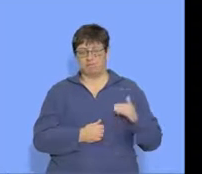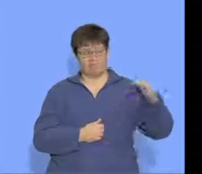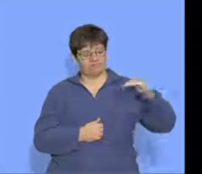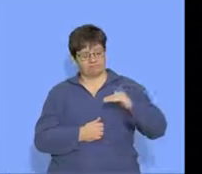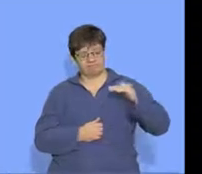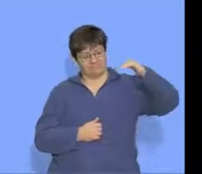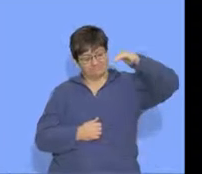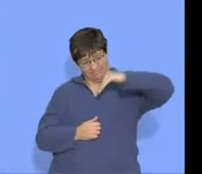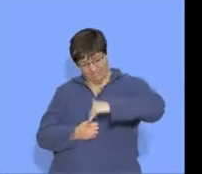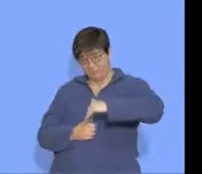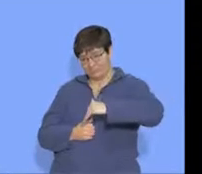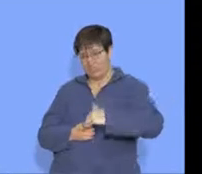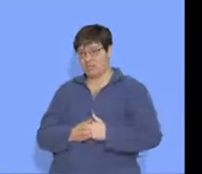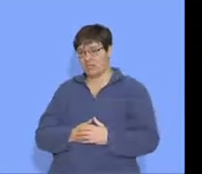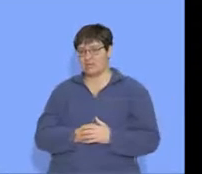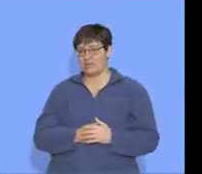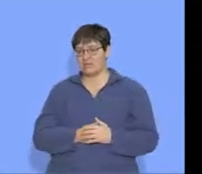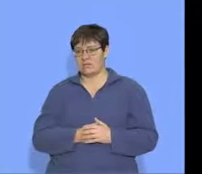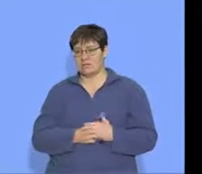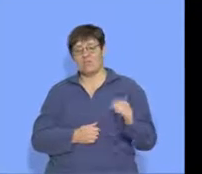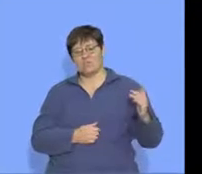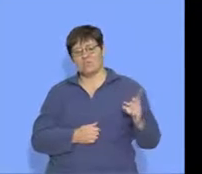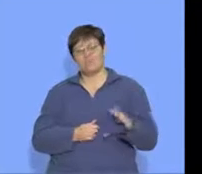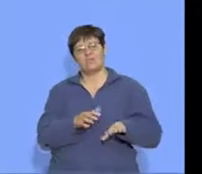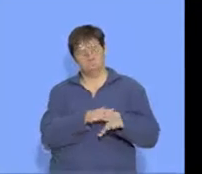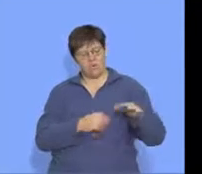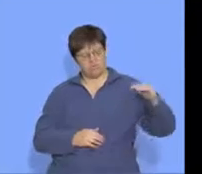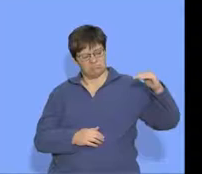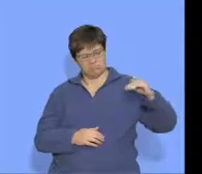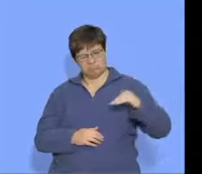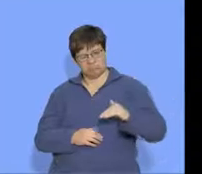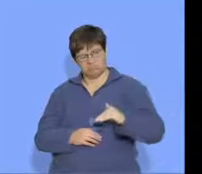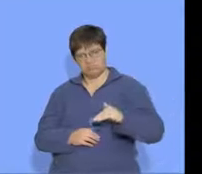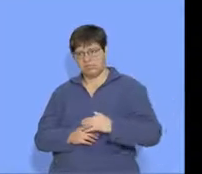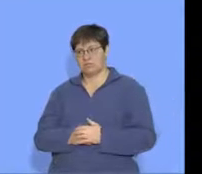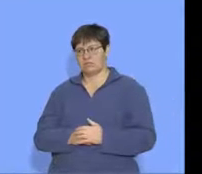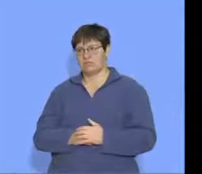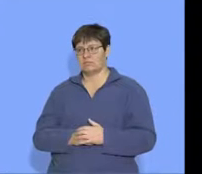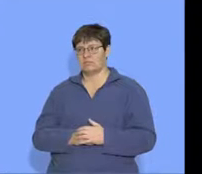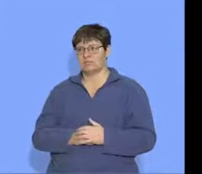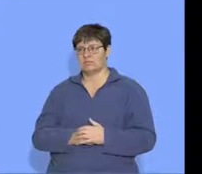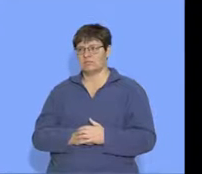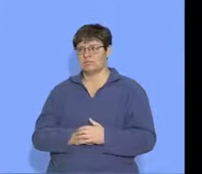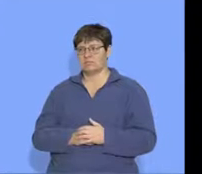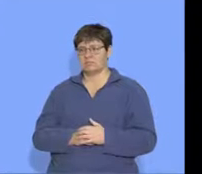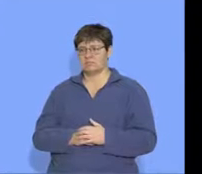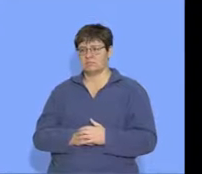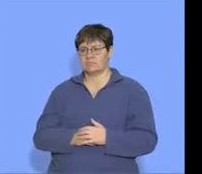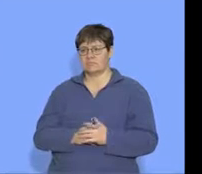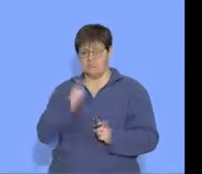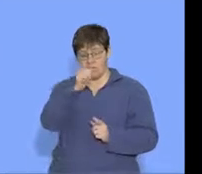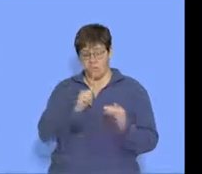say that this is a more subtle decrease or a slower decrease, whereas this is a